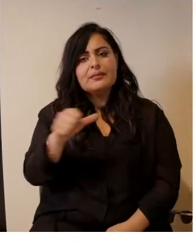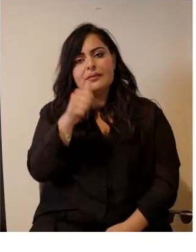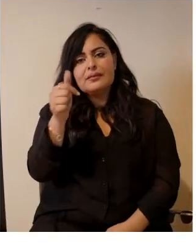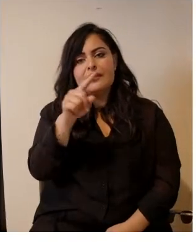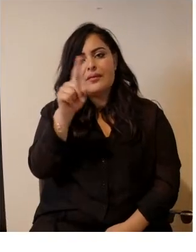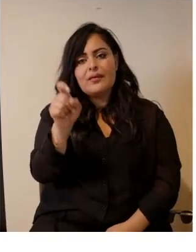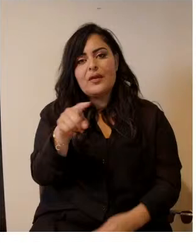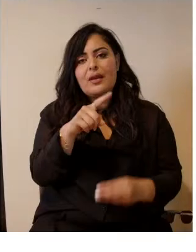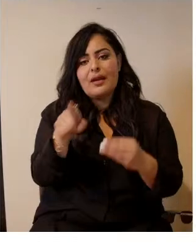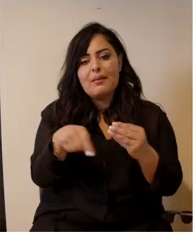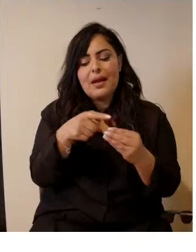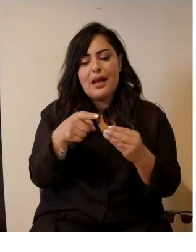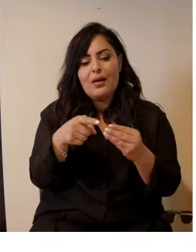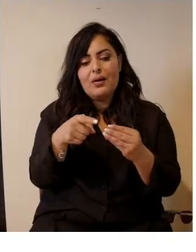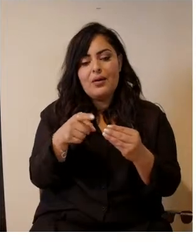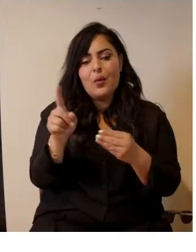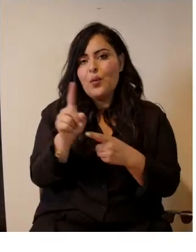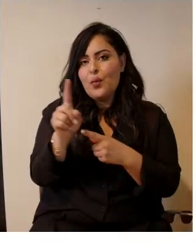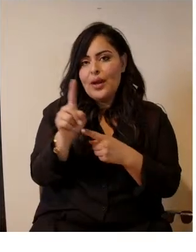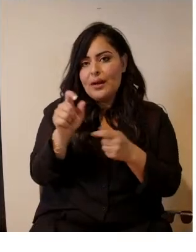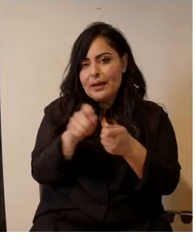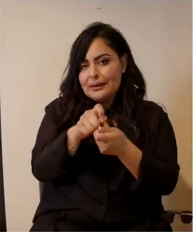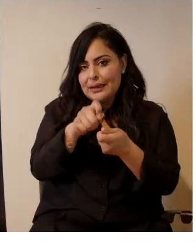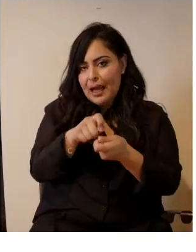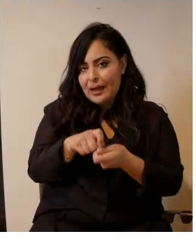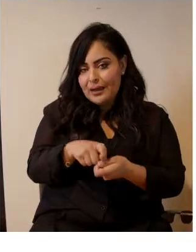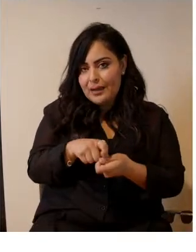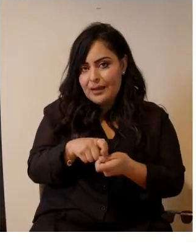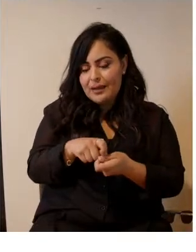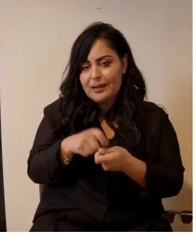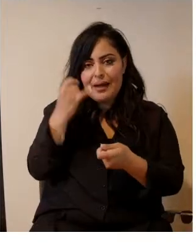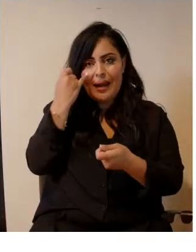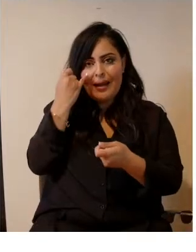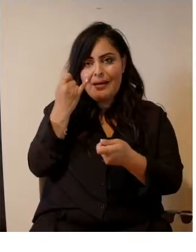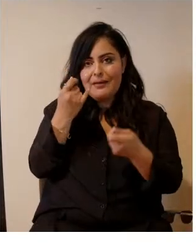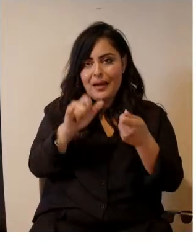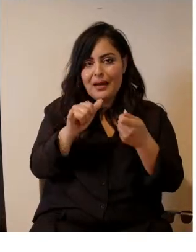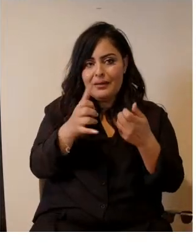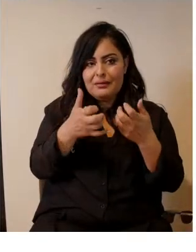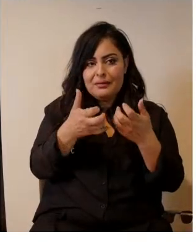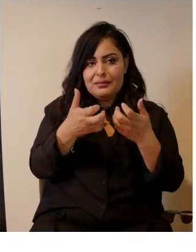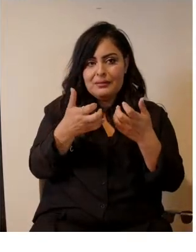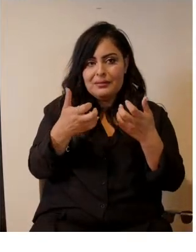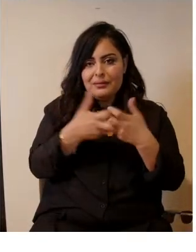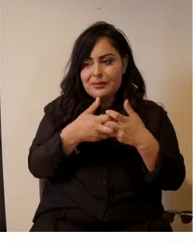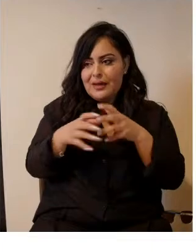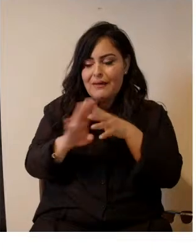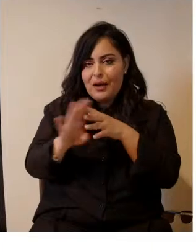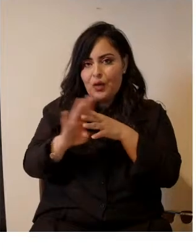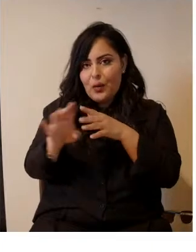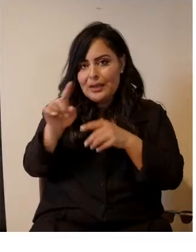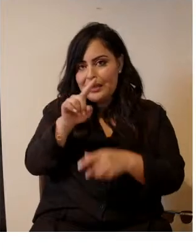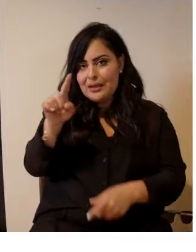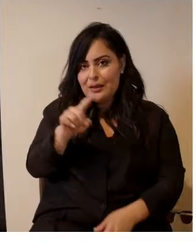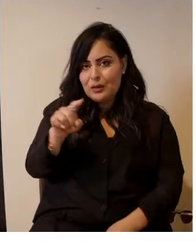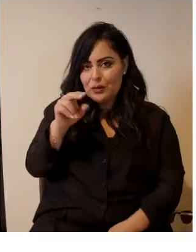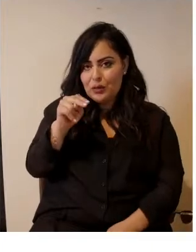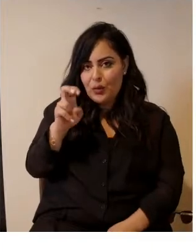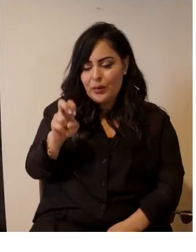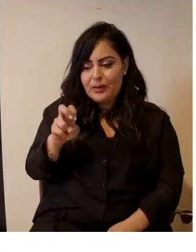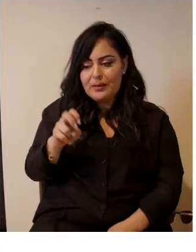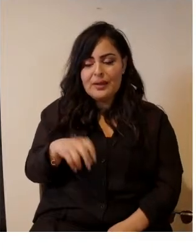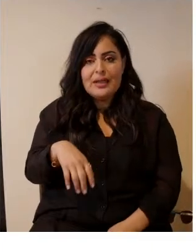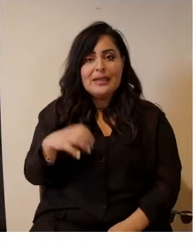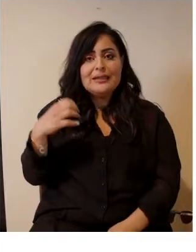about where exactly, if it coincided with the evacuation zones, just because, as Chief